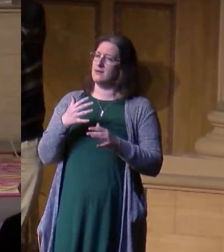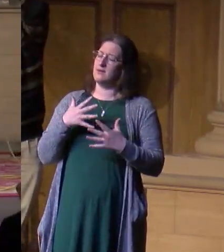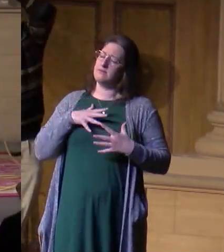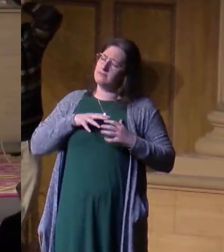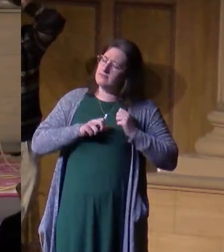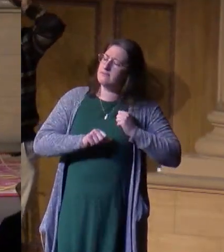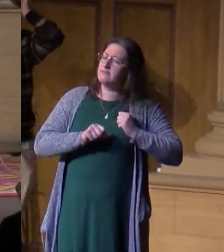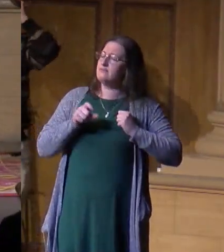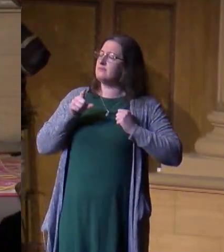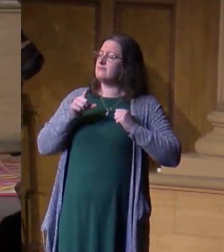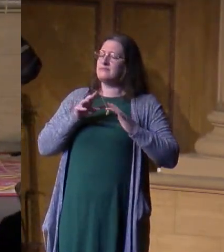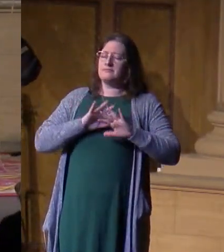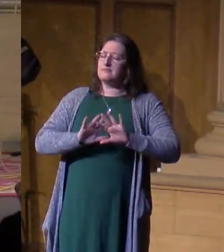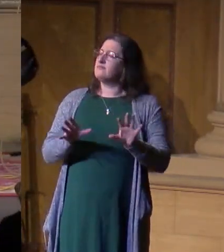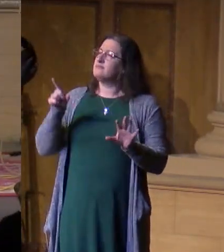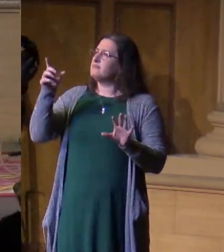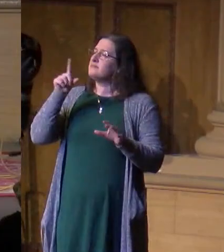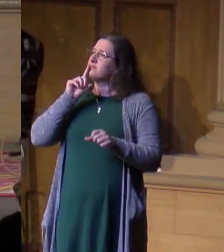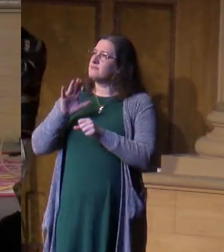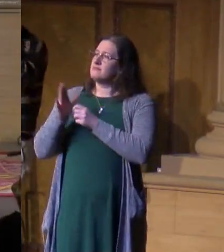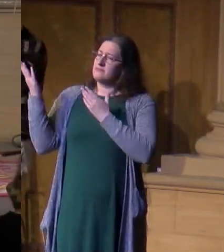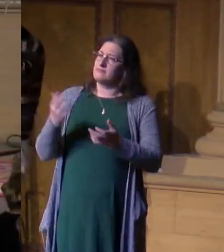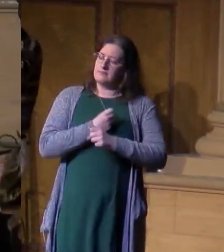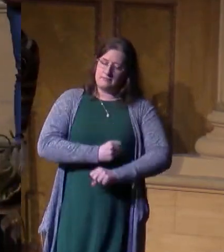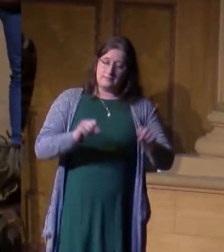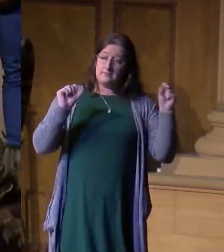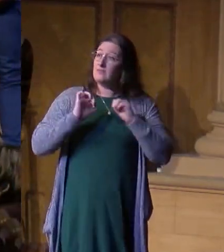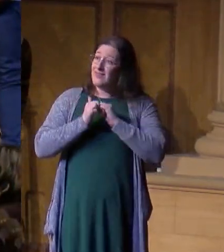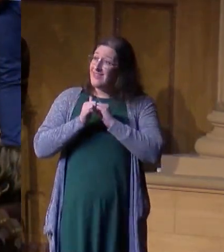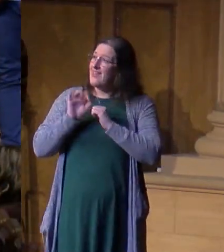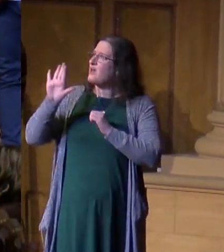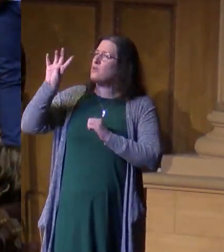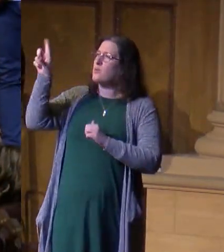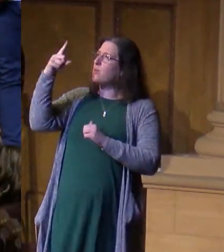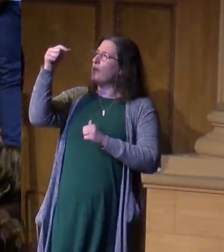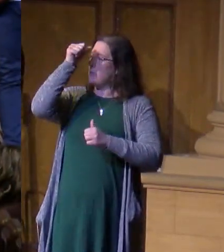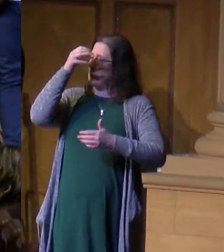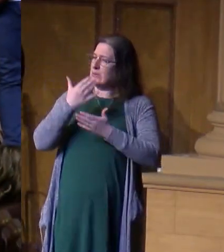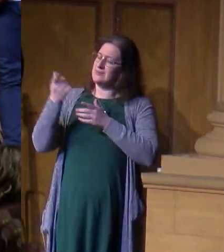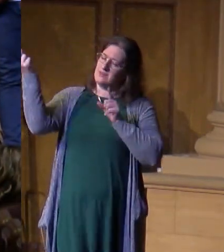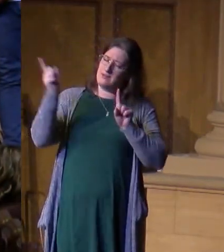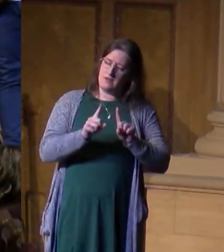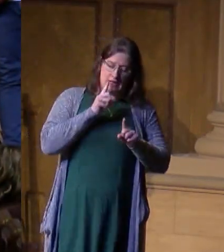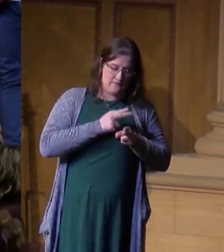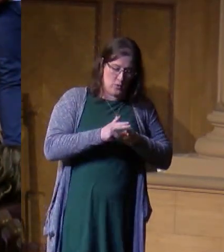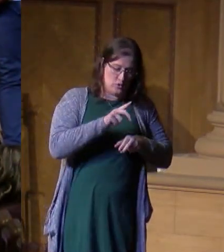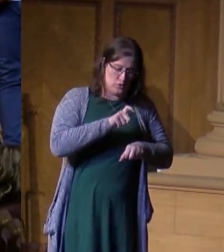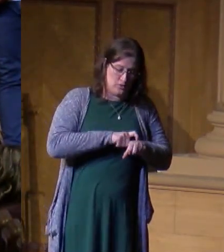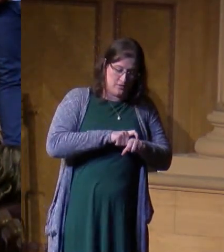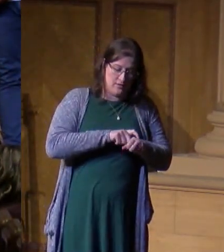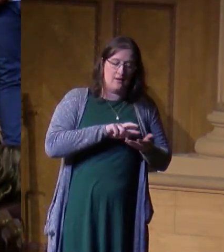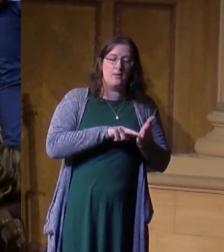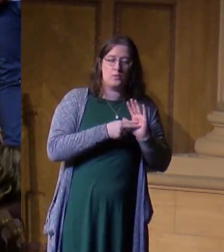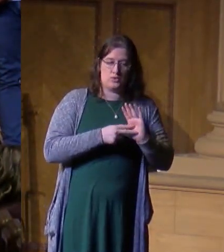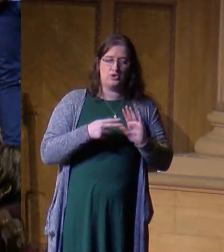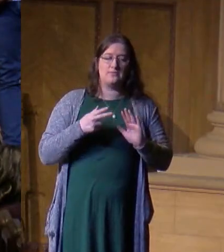salvation. And to do that, you sent your only son to be with us for a short time so that we could be with him forever.